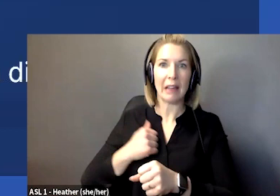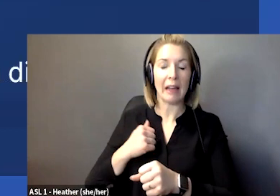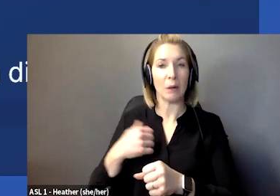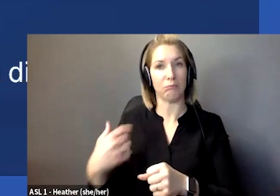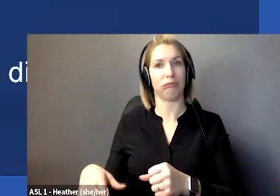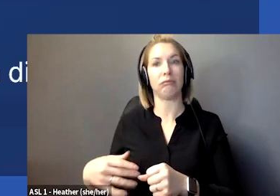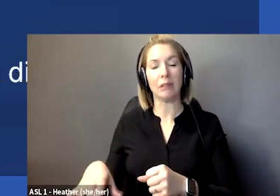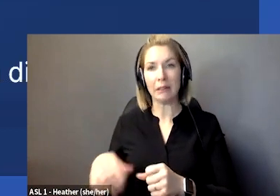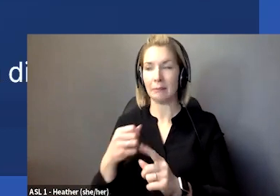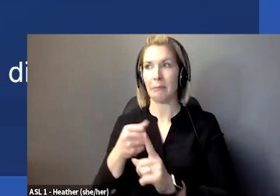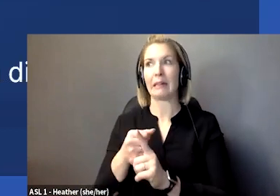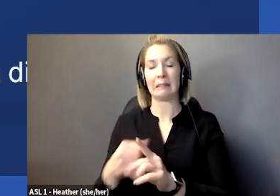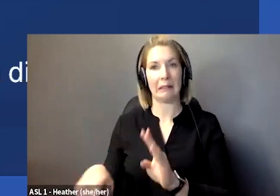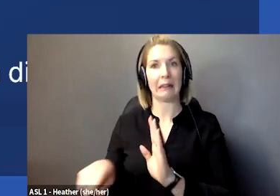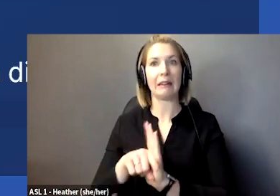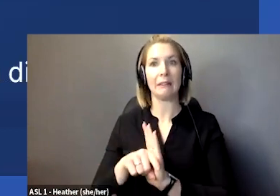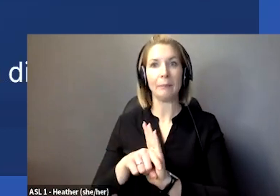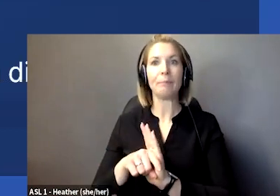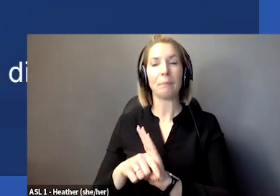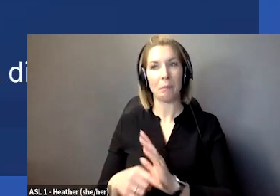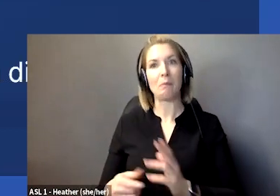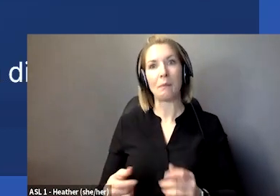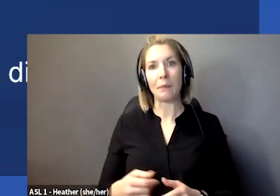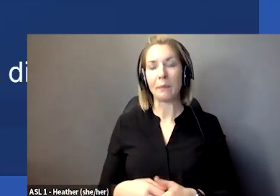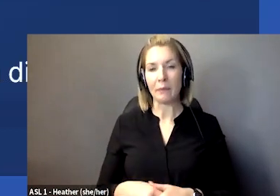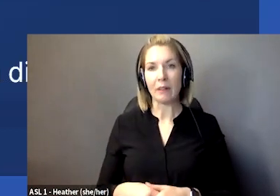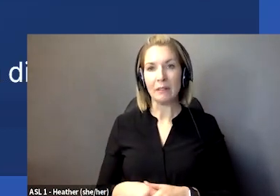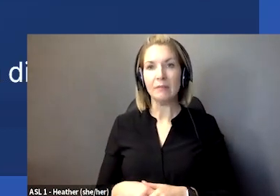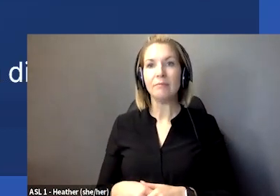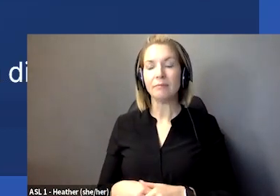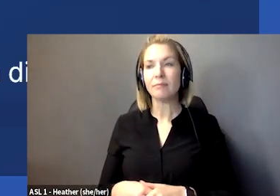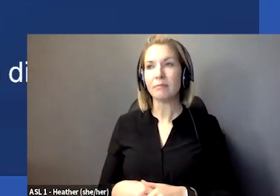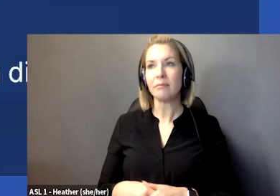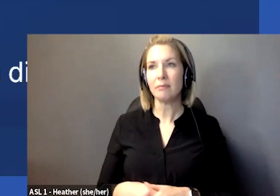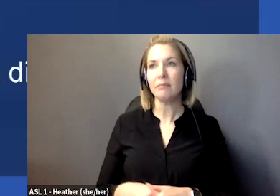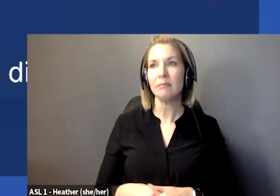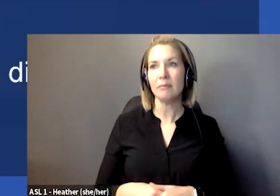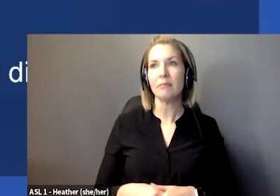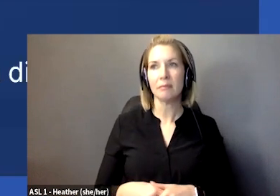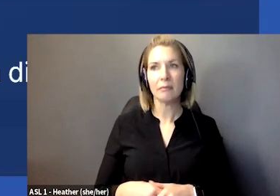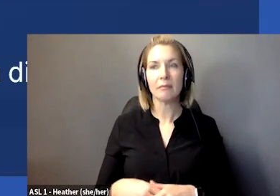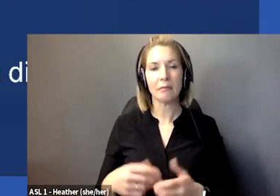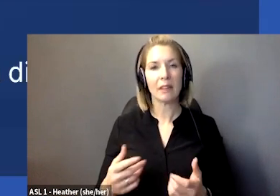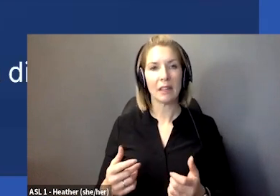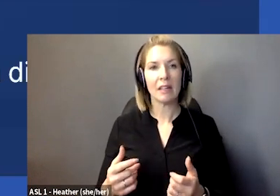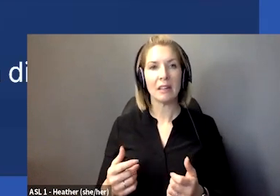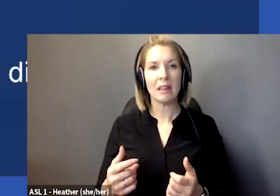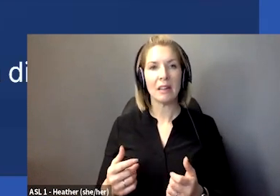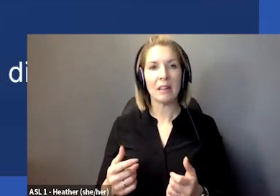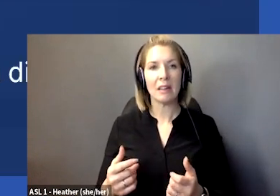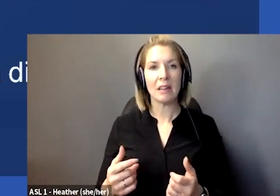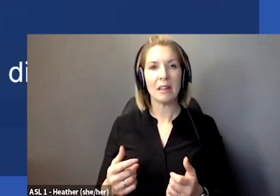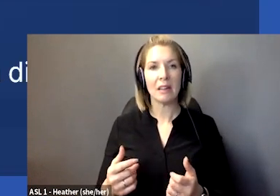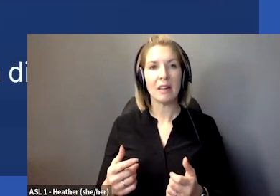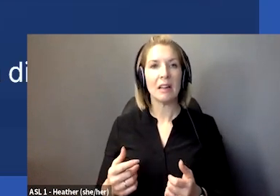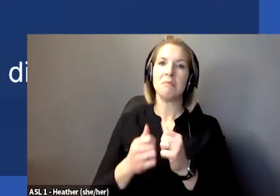kind of more heavily invested in certain industries that are at stake. And amongst maybe the least important,